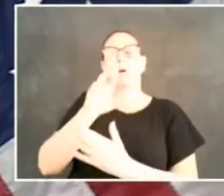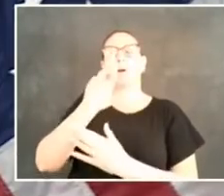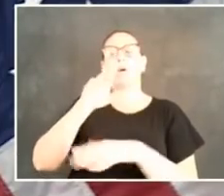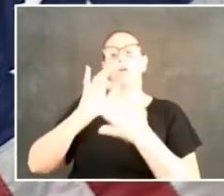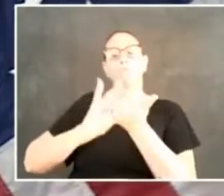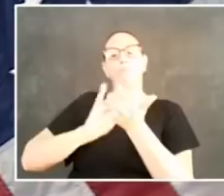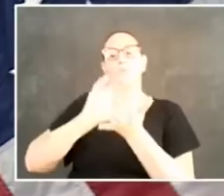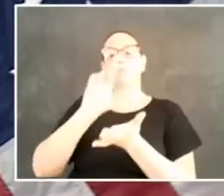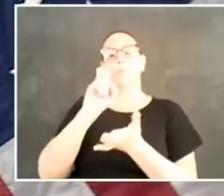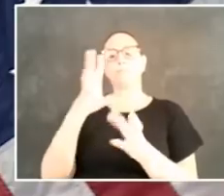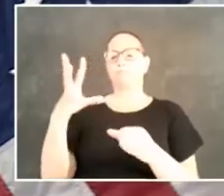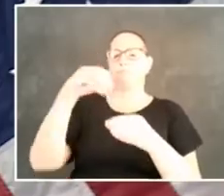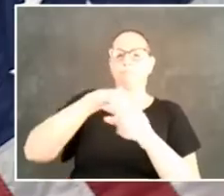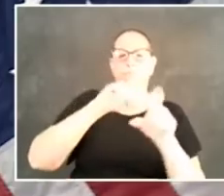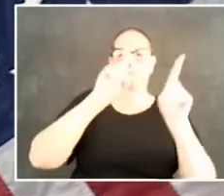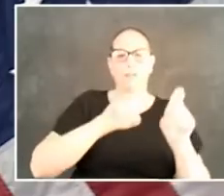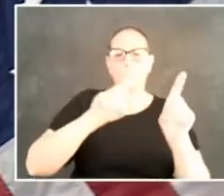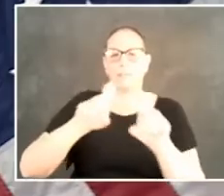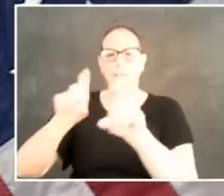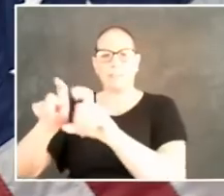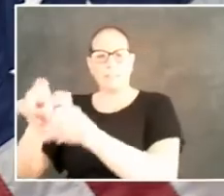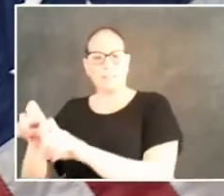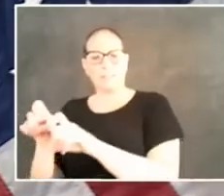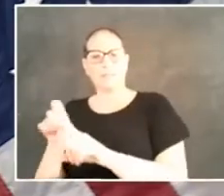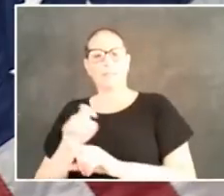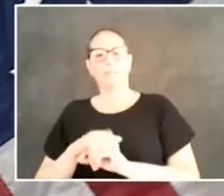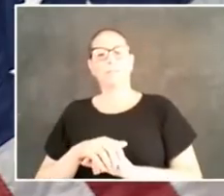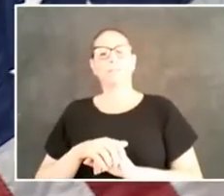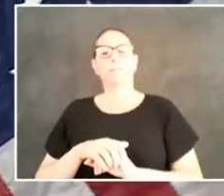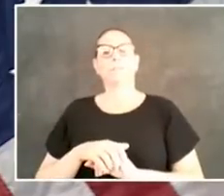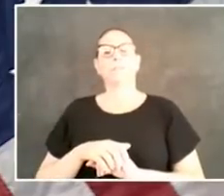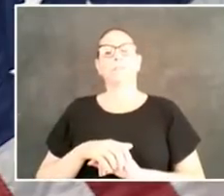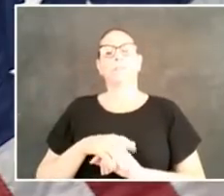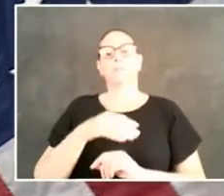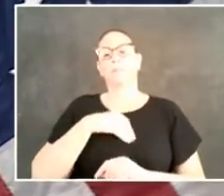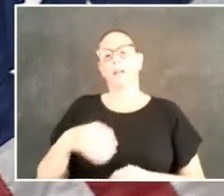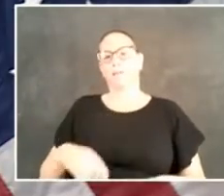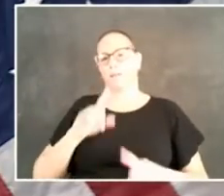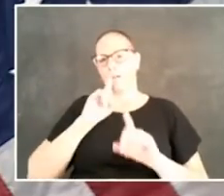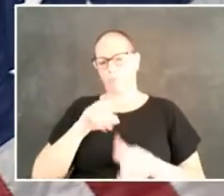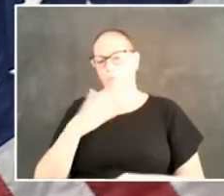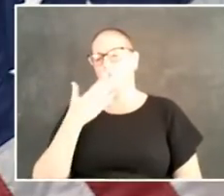numbers, locations, and such? Luis, thank you for the questions.